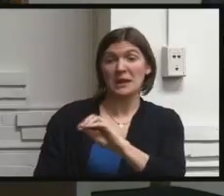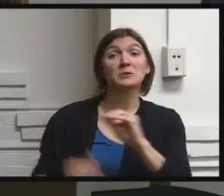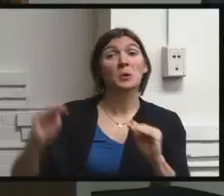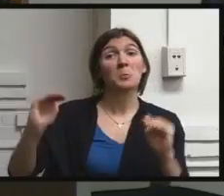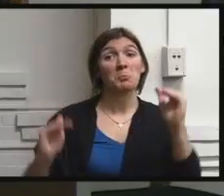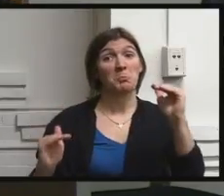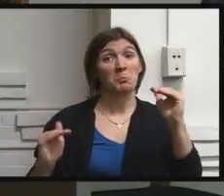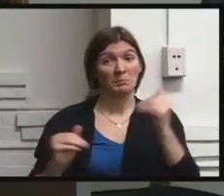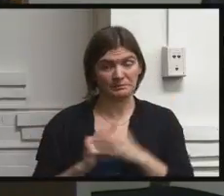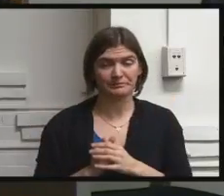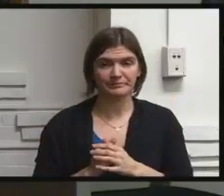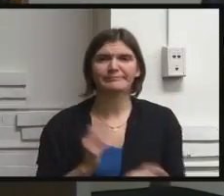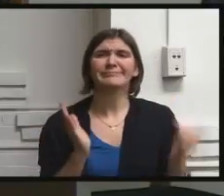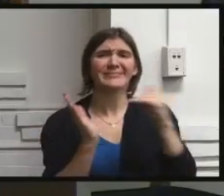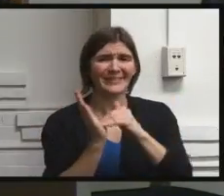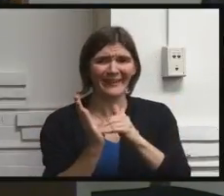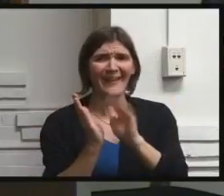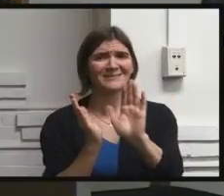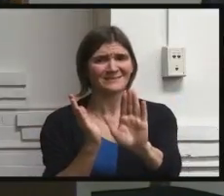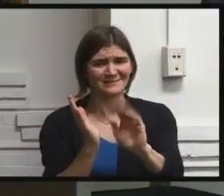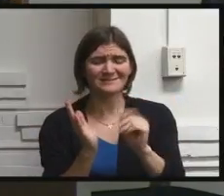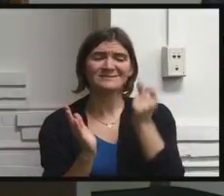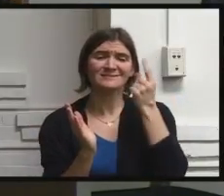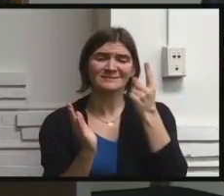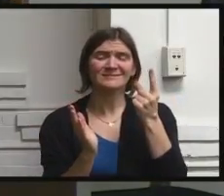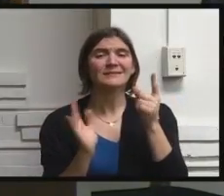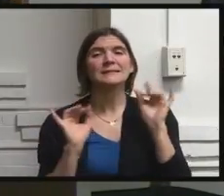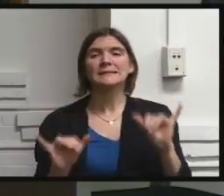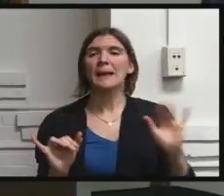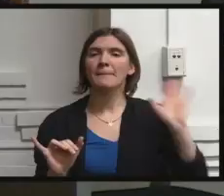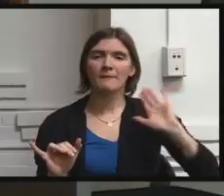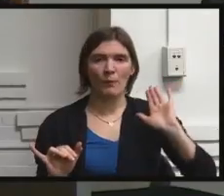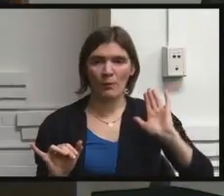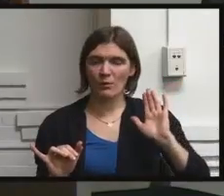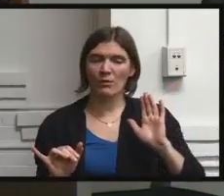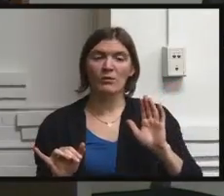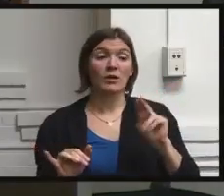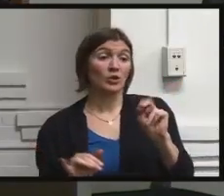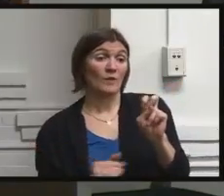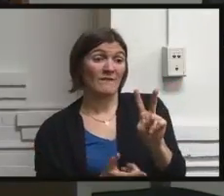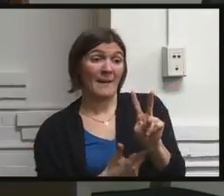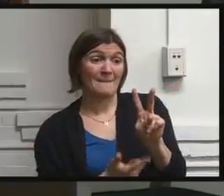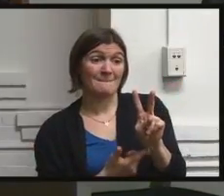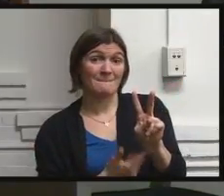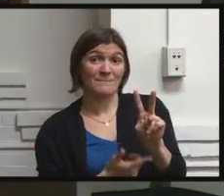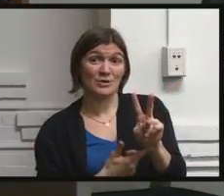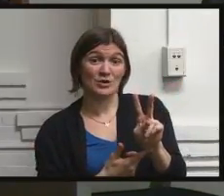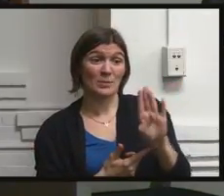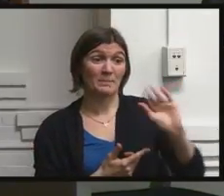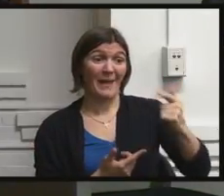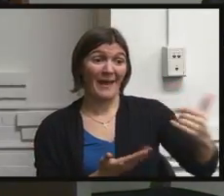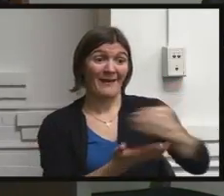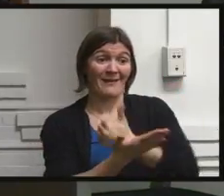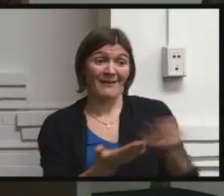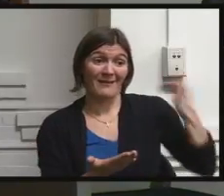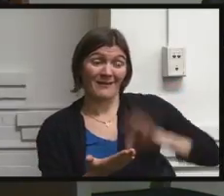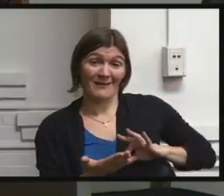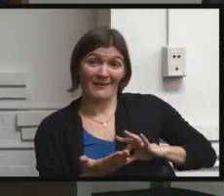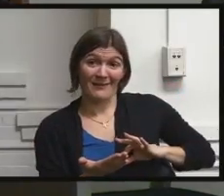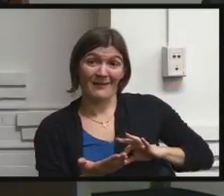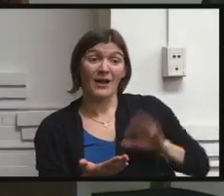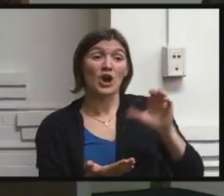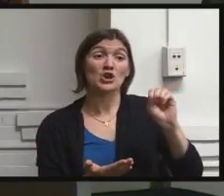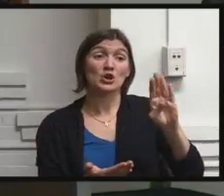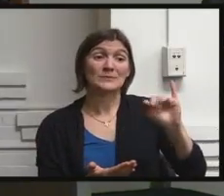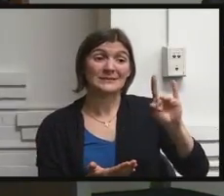39.7%. And again, as I've mentioned every month in the past, the November bag revenue and curbside collection